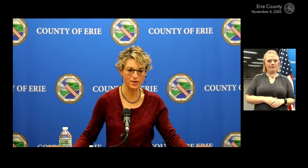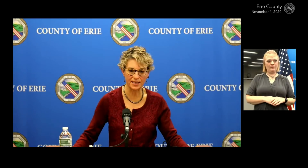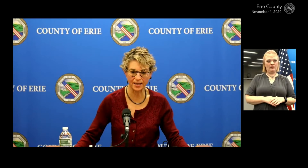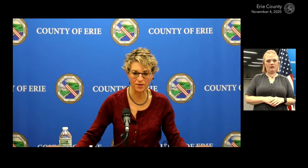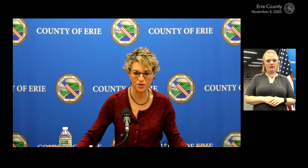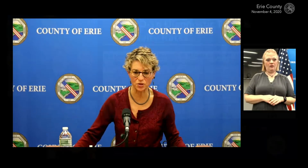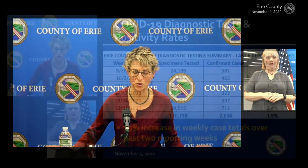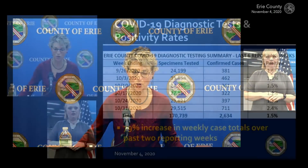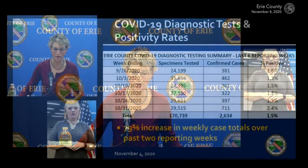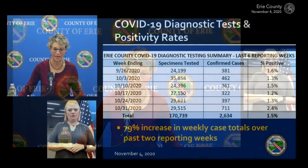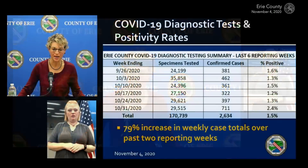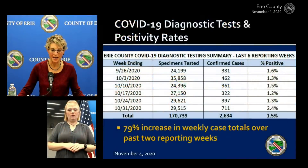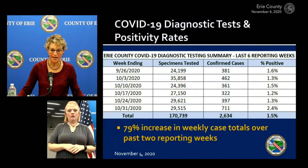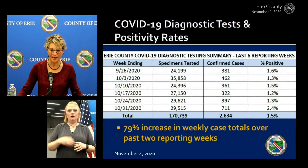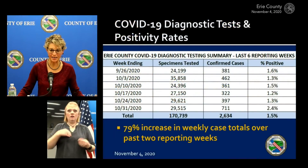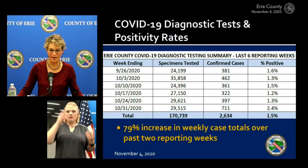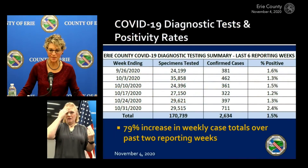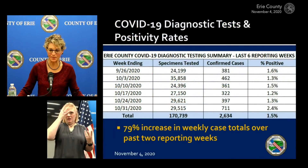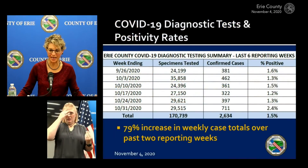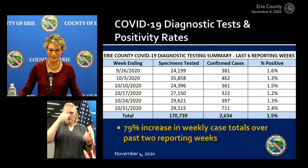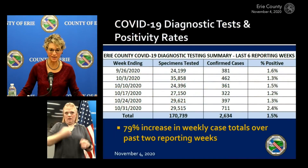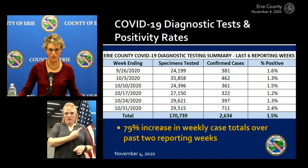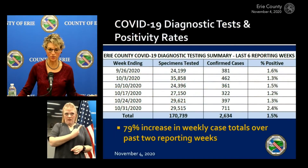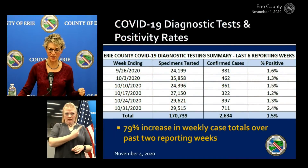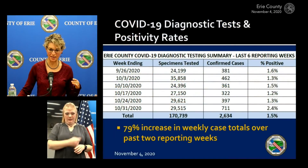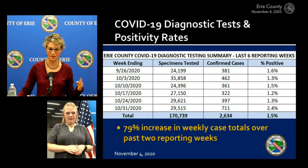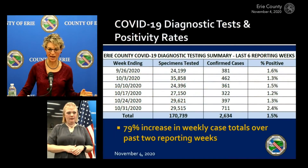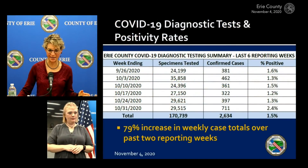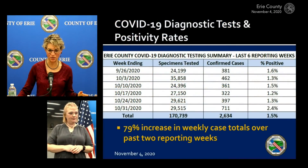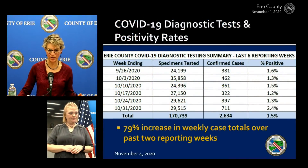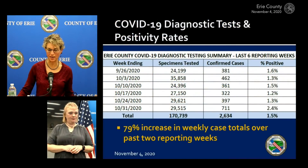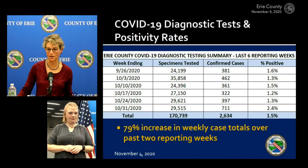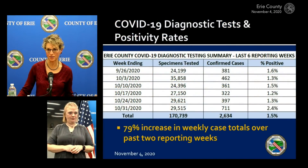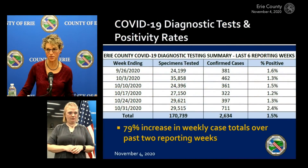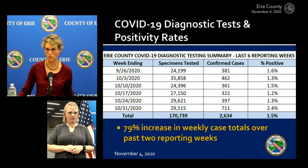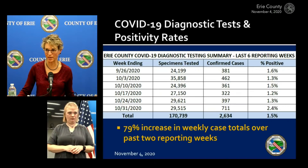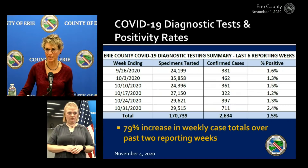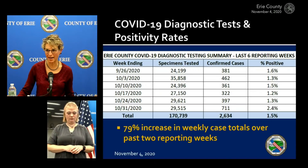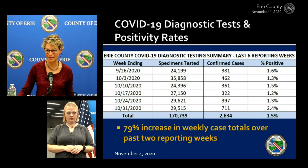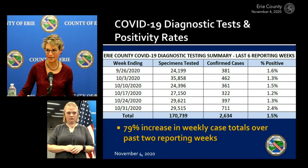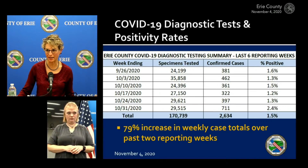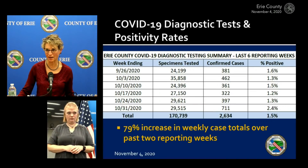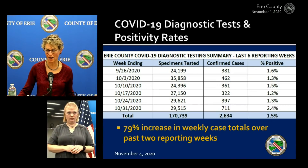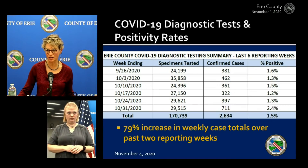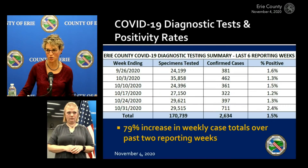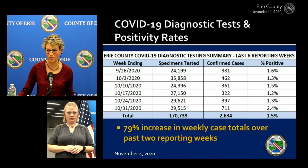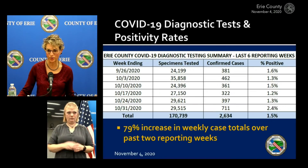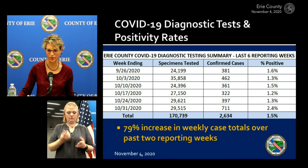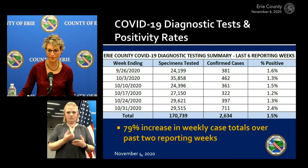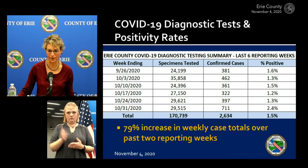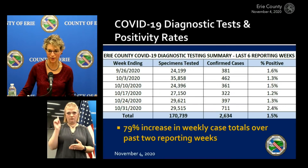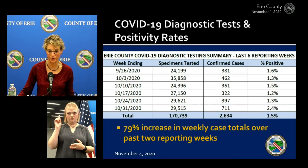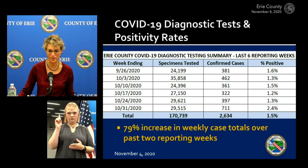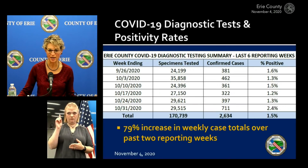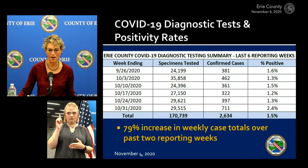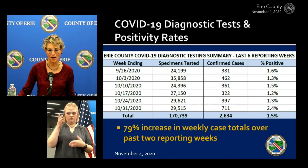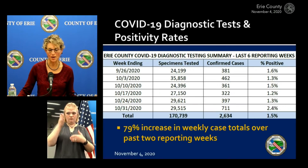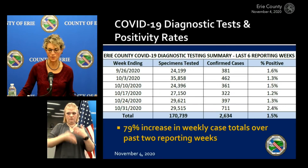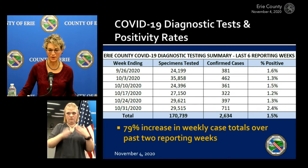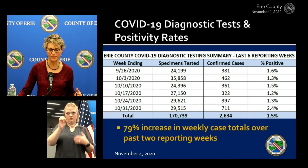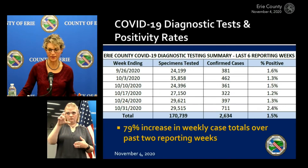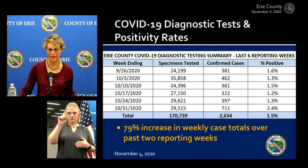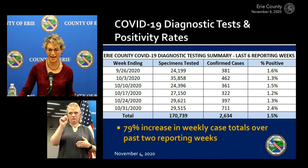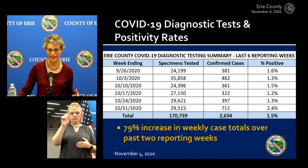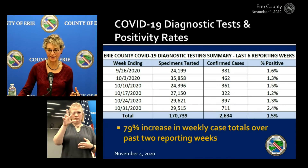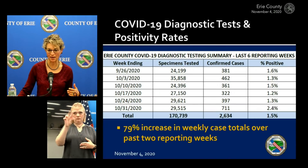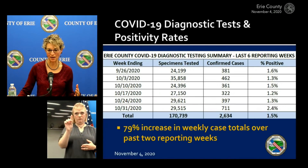So the data I was just showing is last week, so the week ending October 31st,